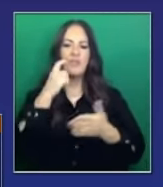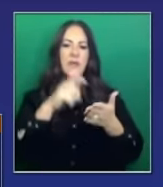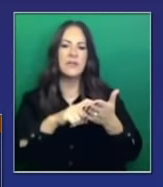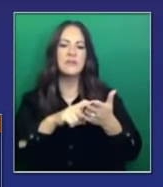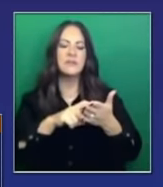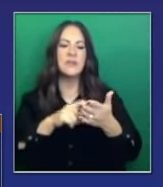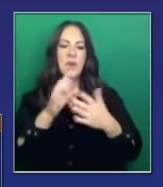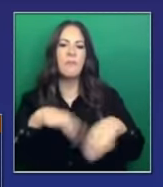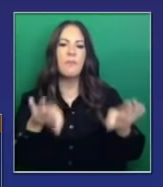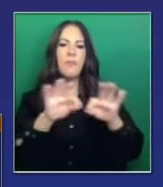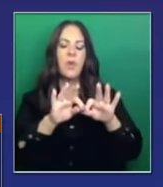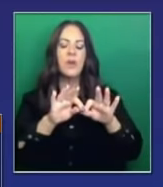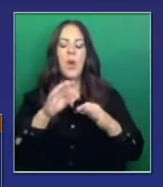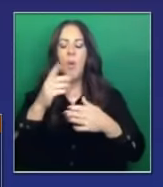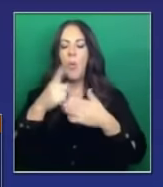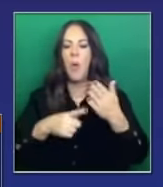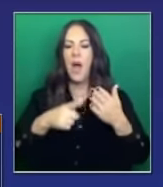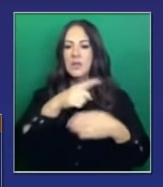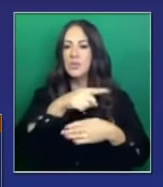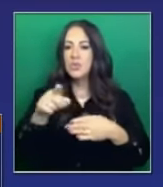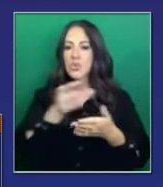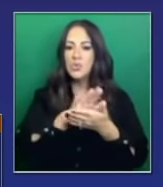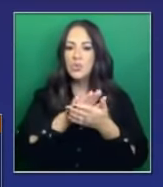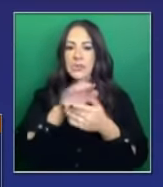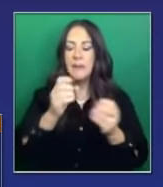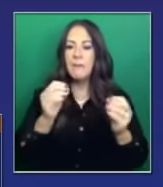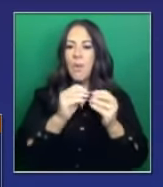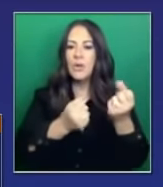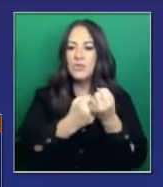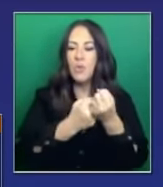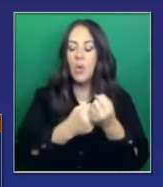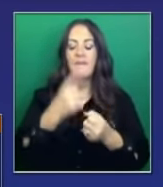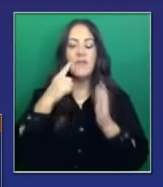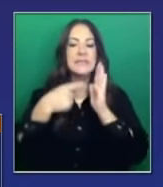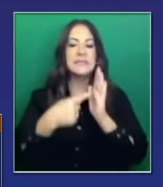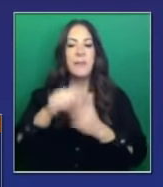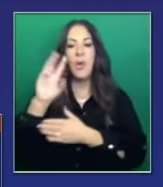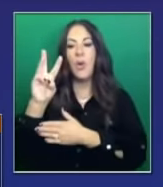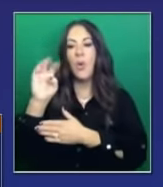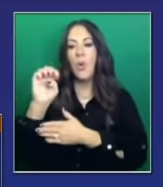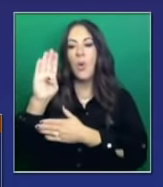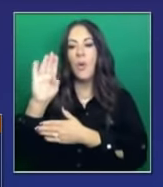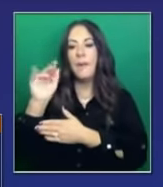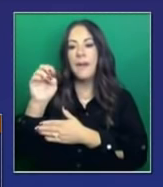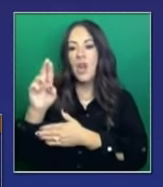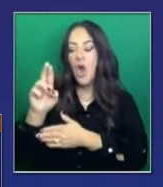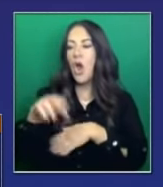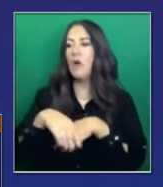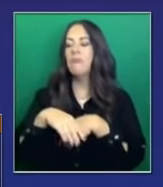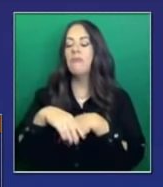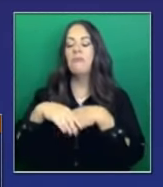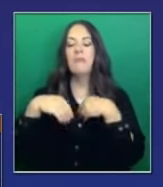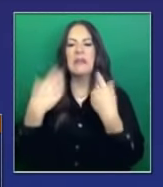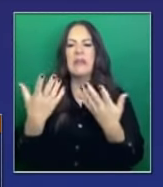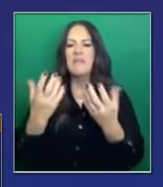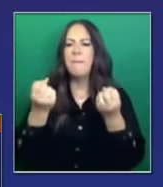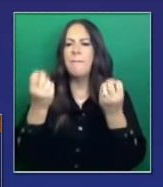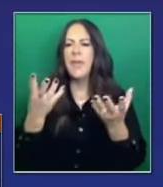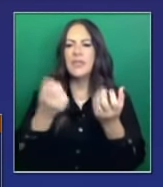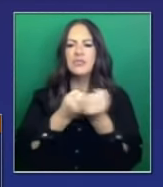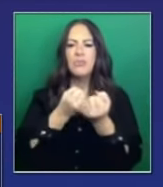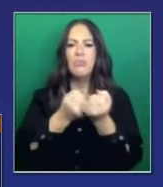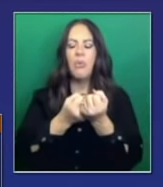assistance to our schools. So that's webinars, that's in person, that's virtual, that's all kinds of supports across the spectrum that